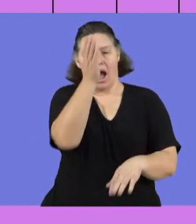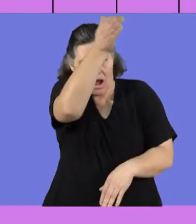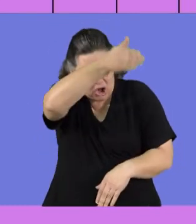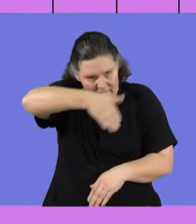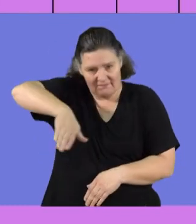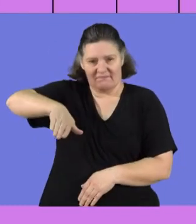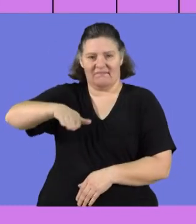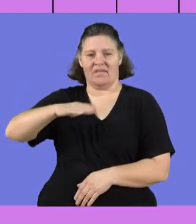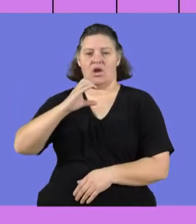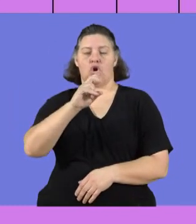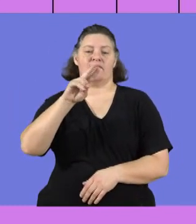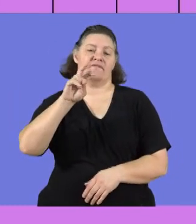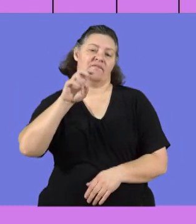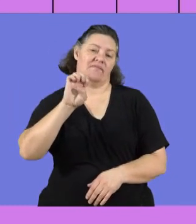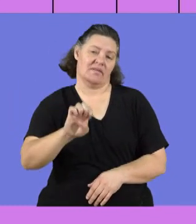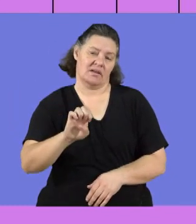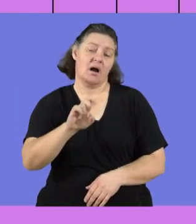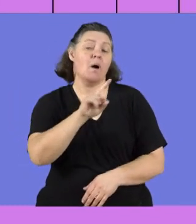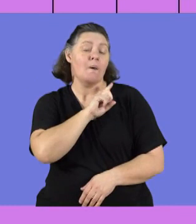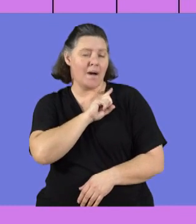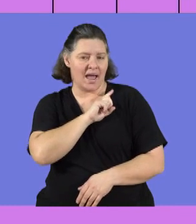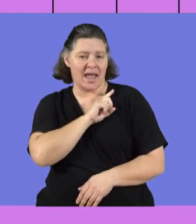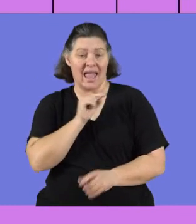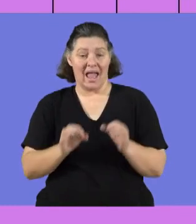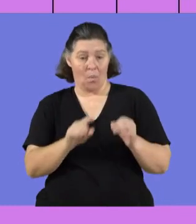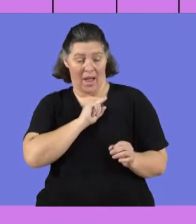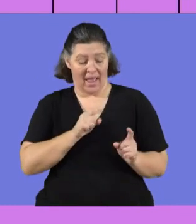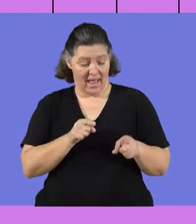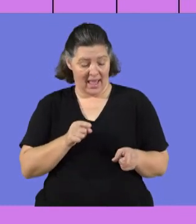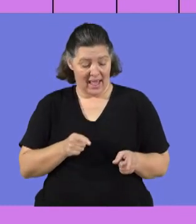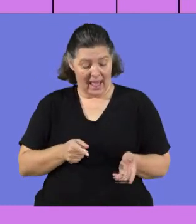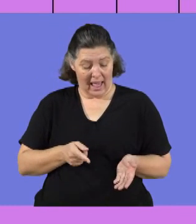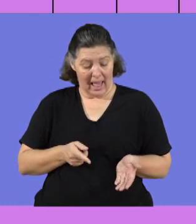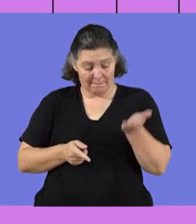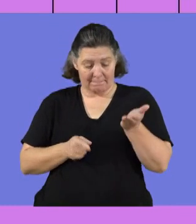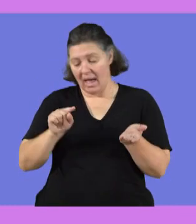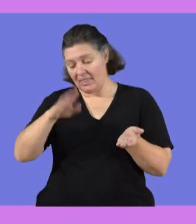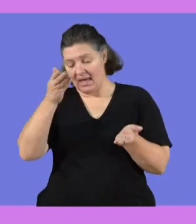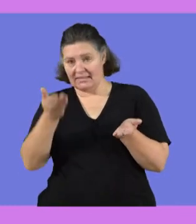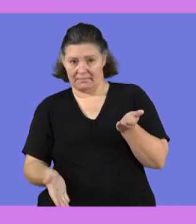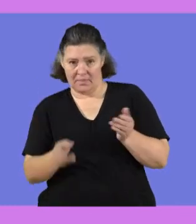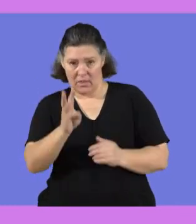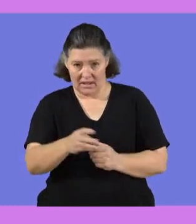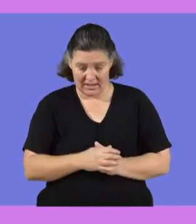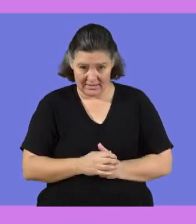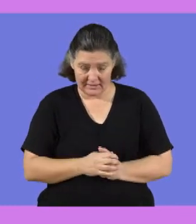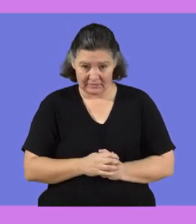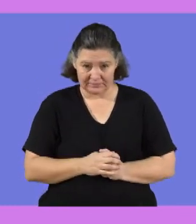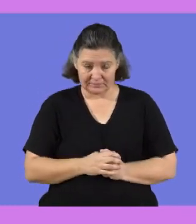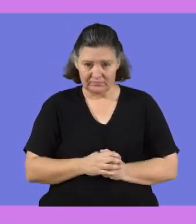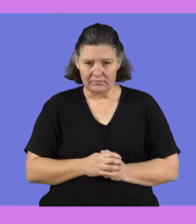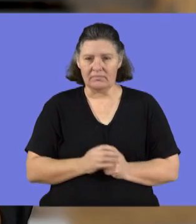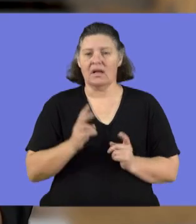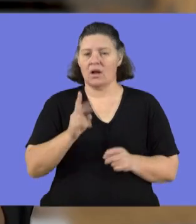the shape of a graph is a curve, mainly because we say when one variable increases, the other one will